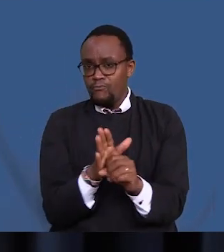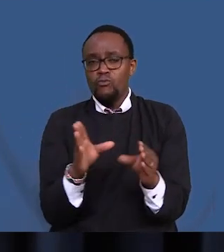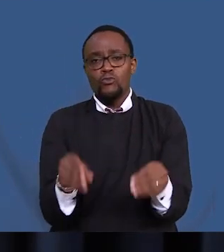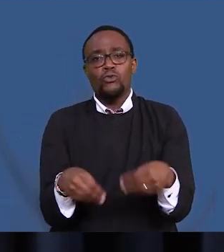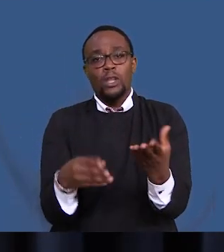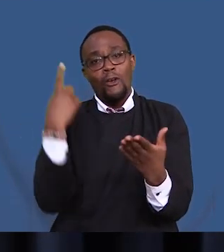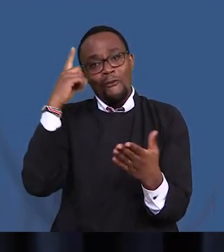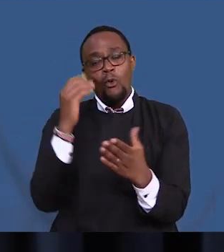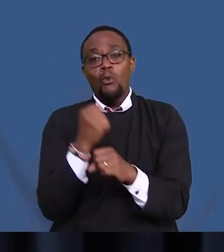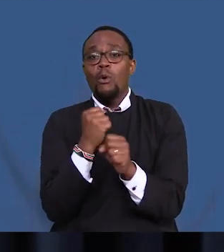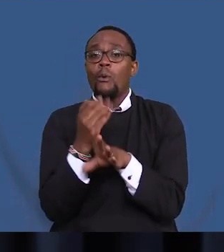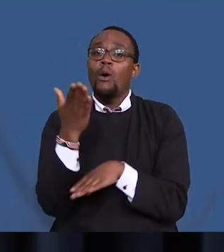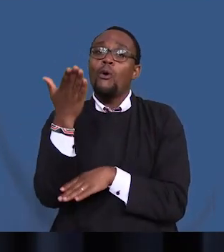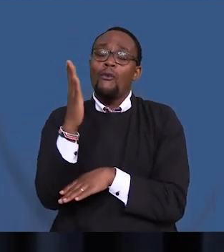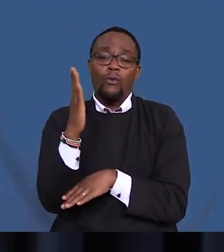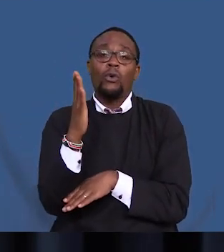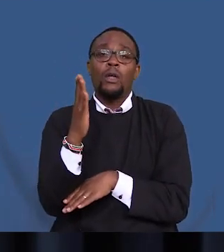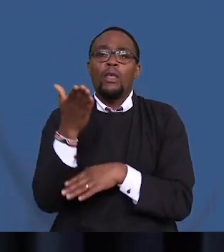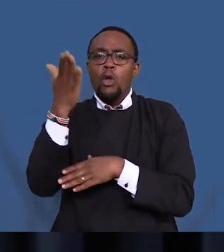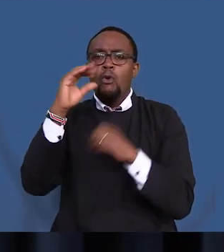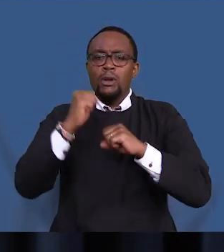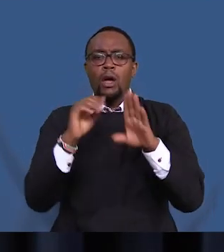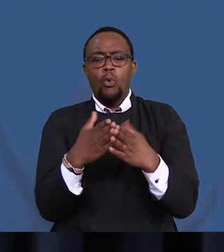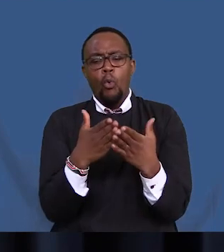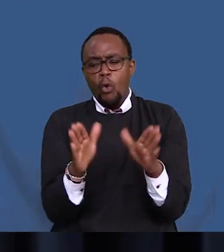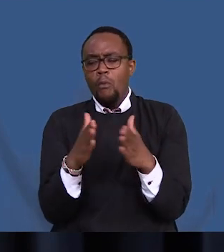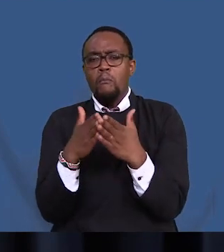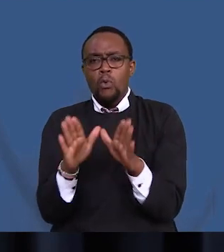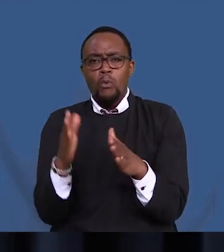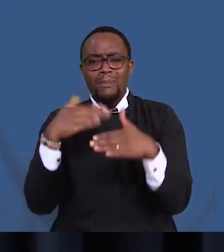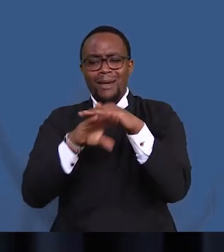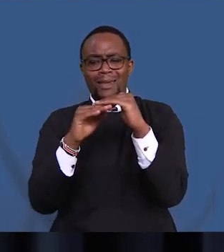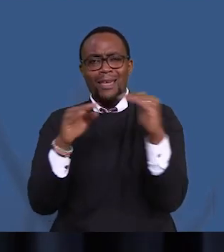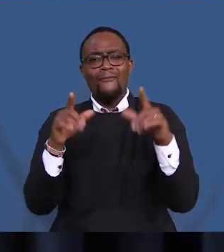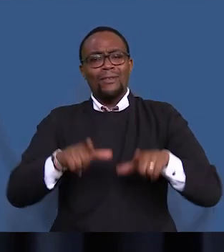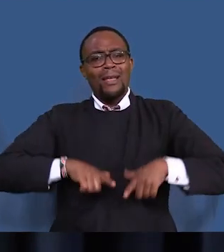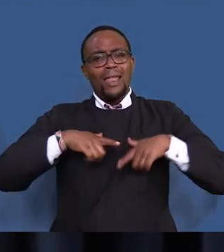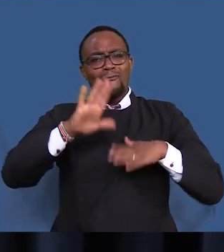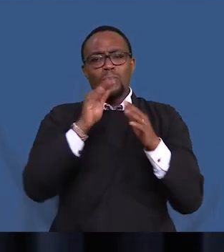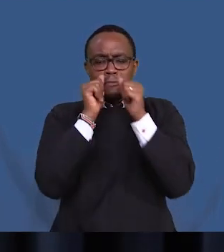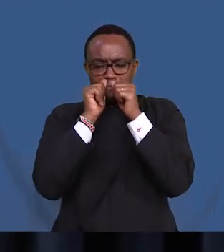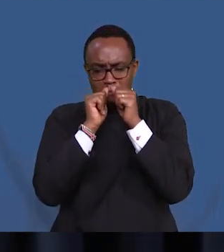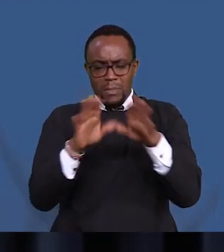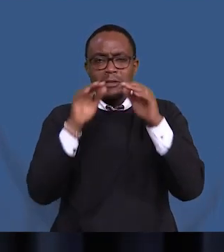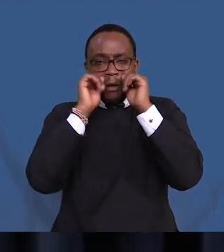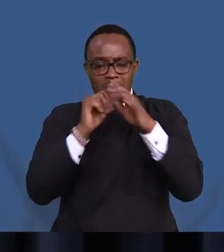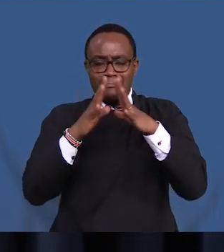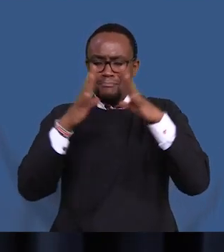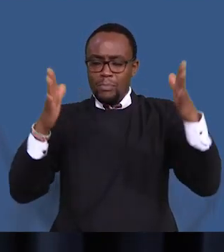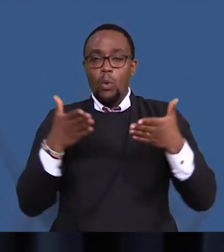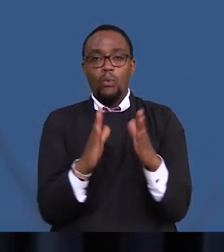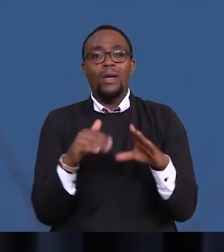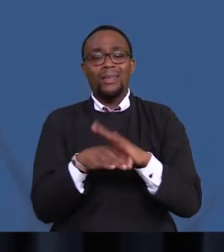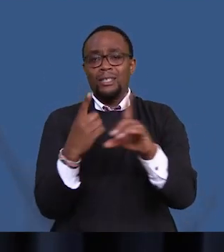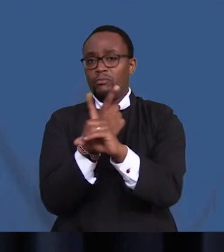giving towards the work, that God may continue to open the heavens and bless us in our